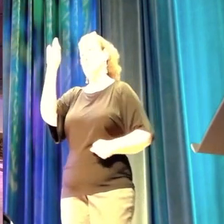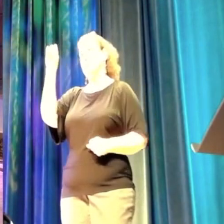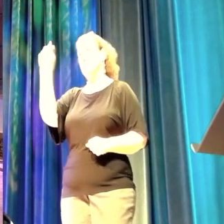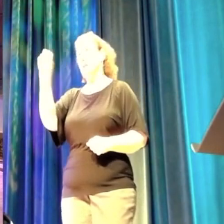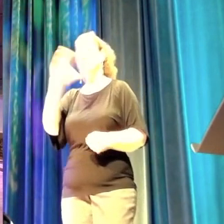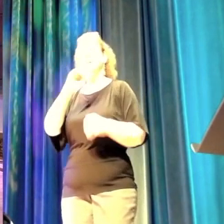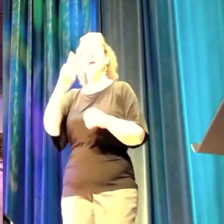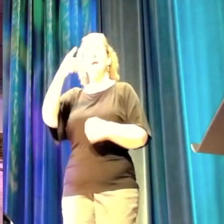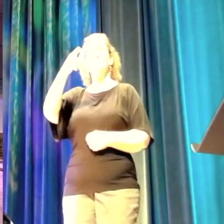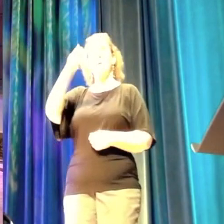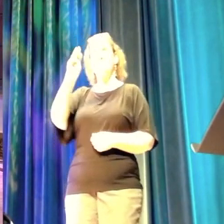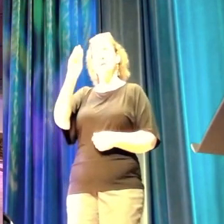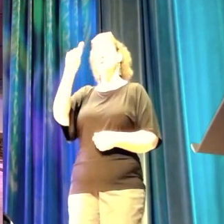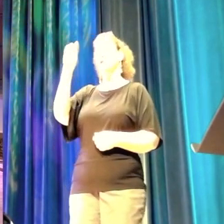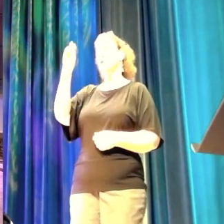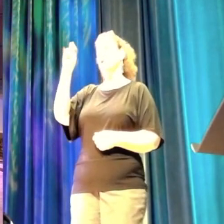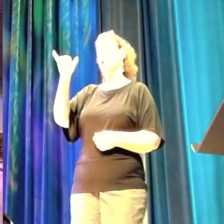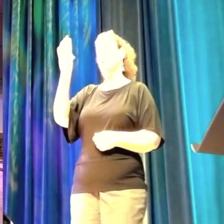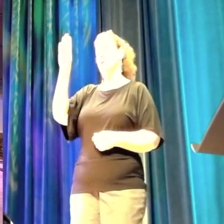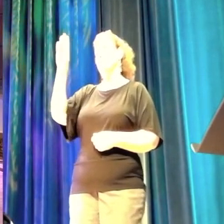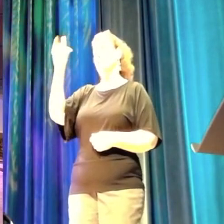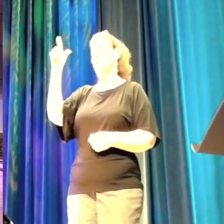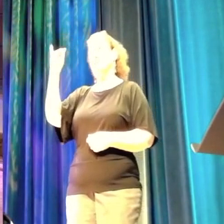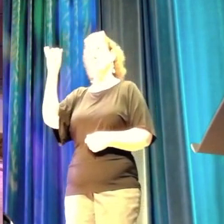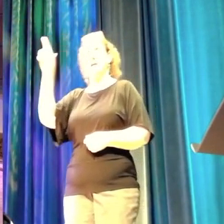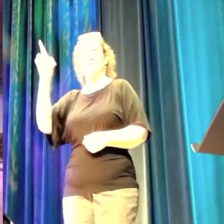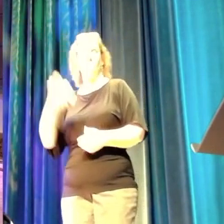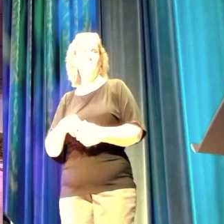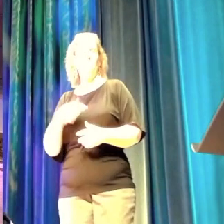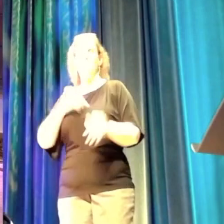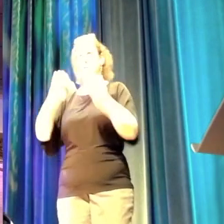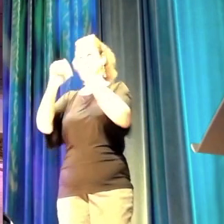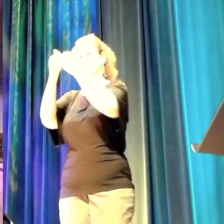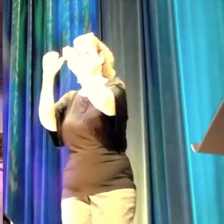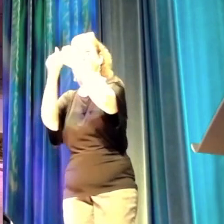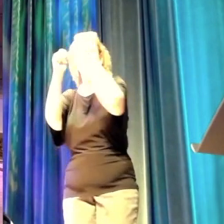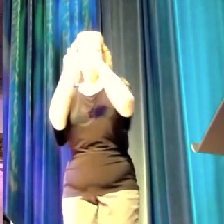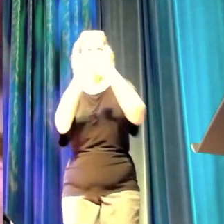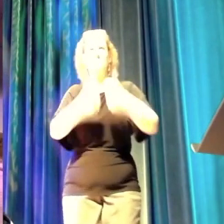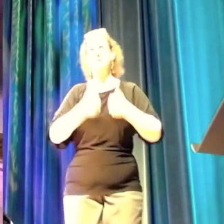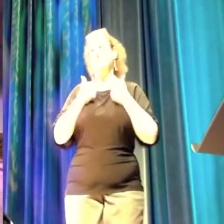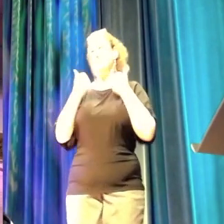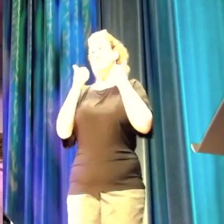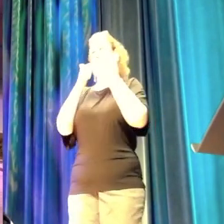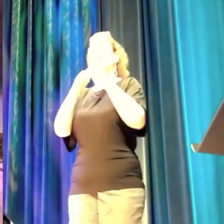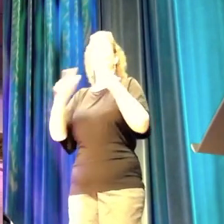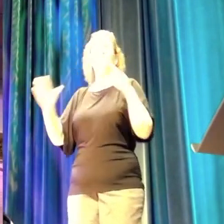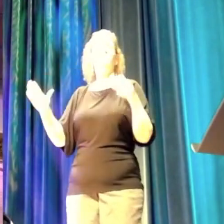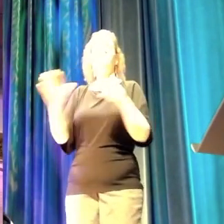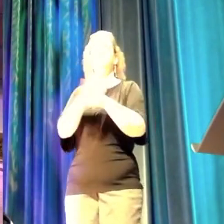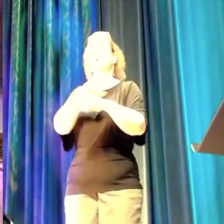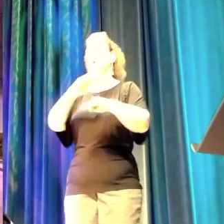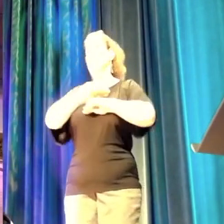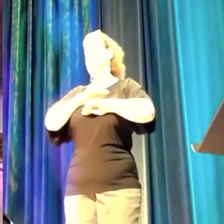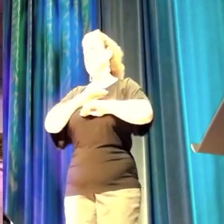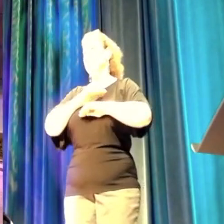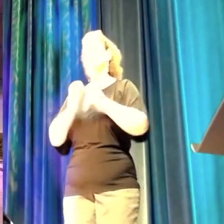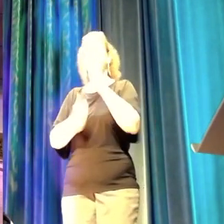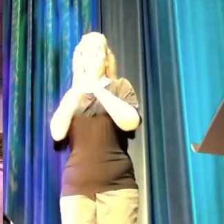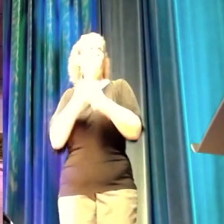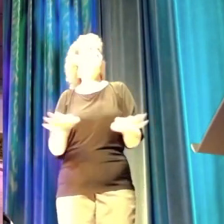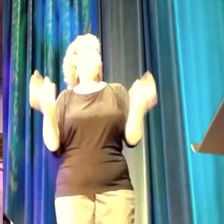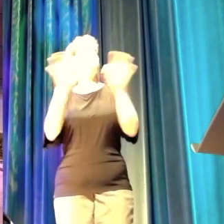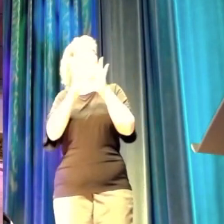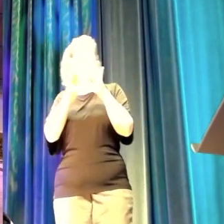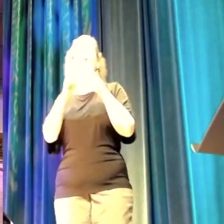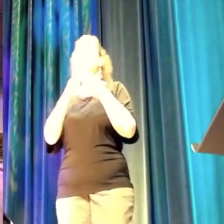Blair. I challenge my audiences to always live their lives to the fullest. The most important award I